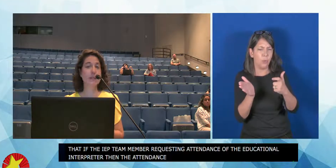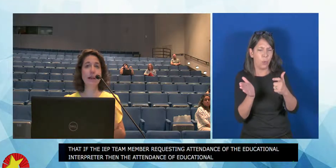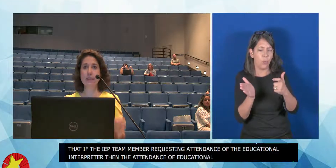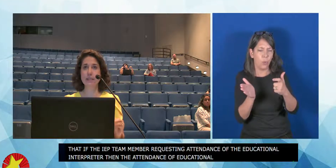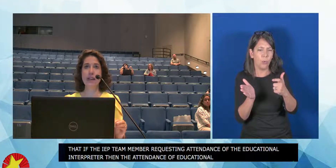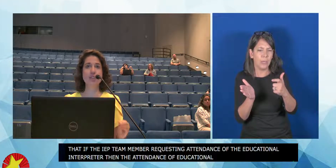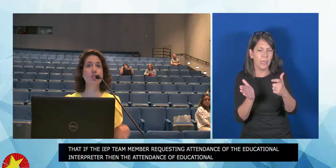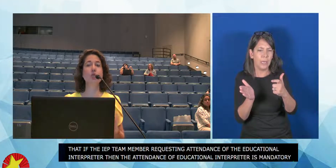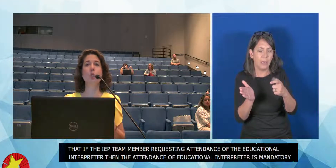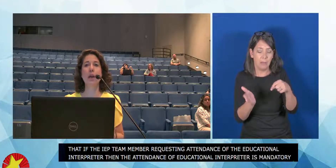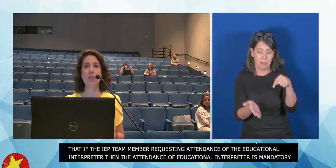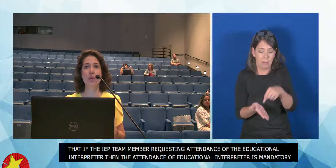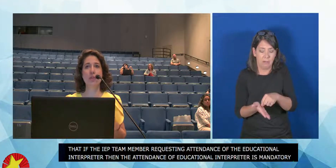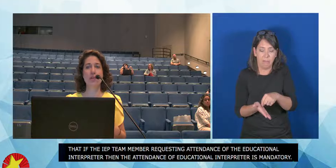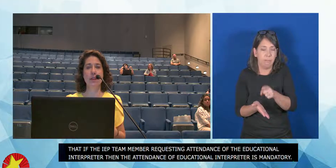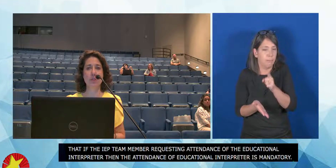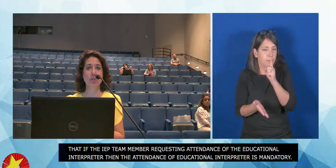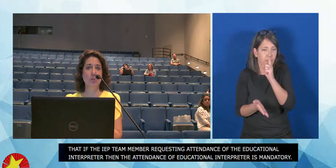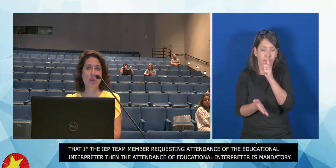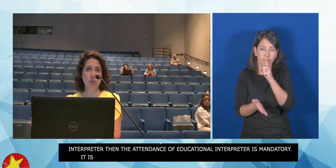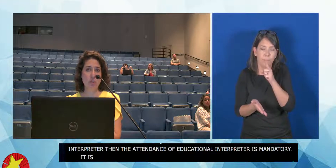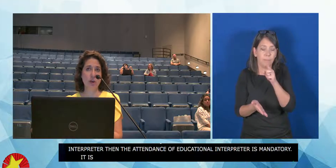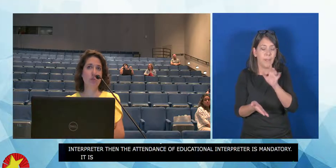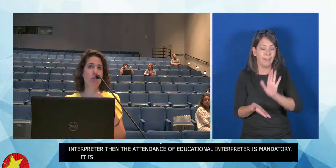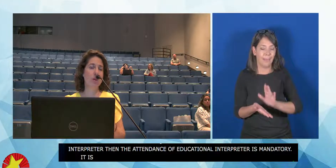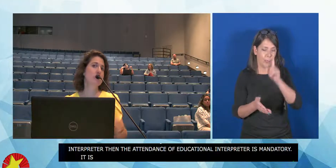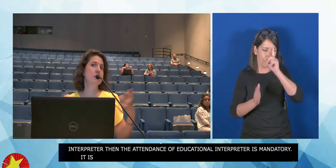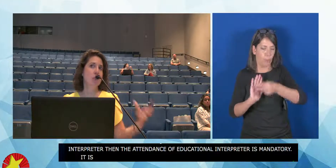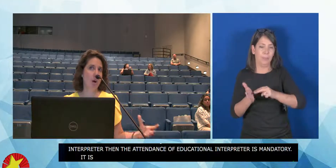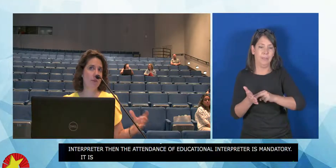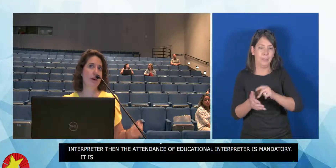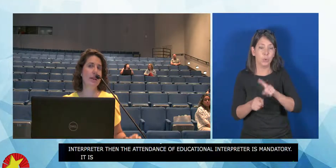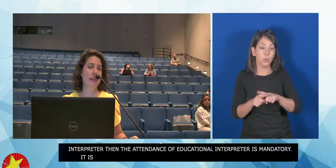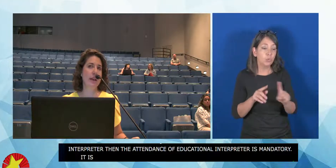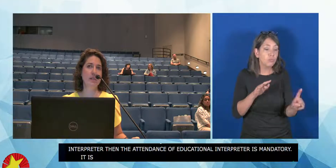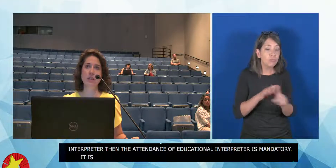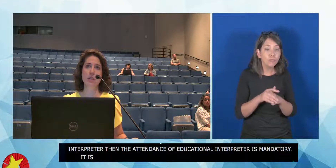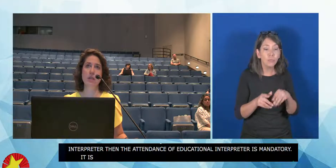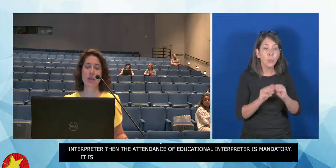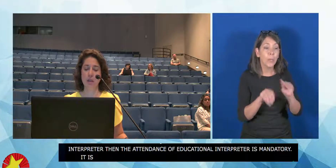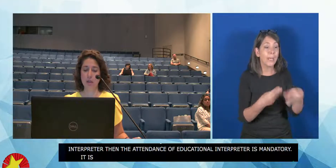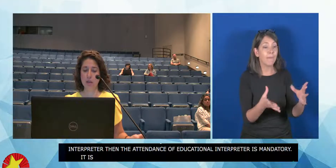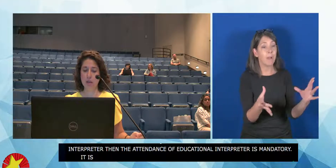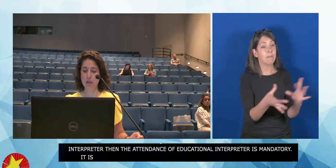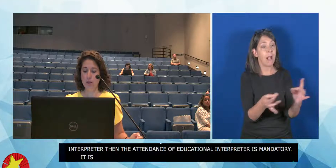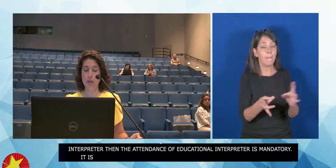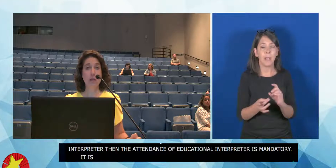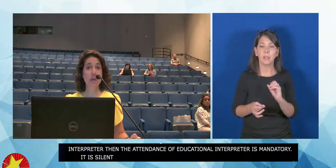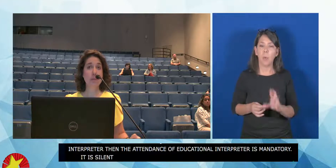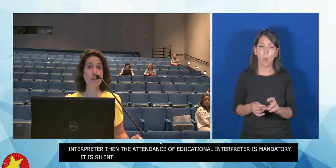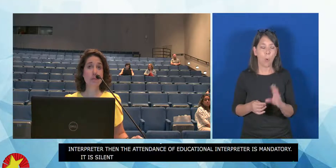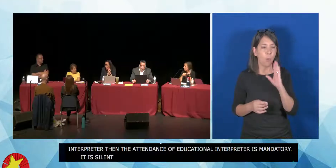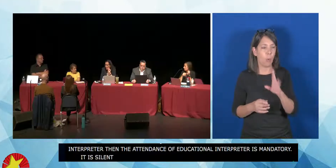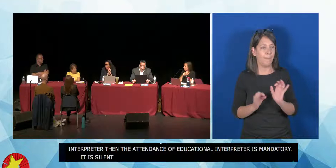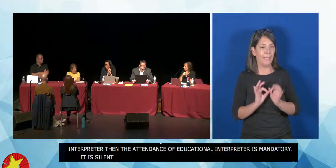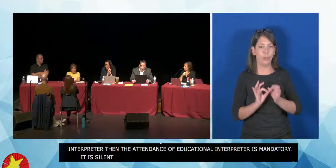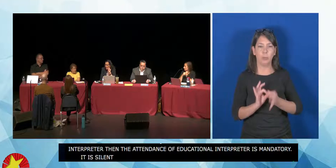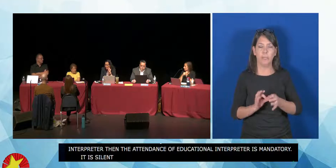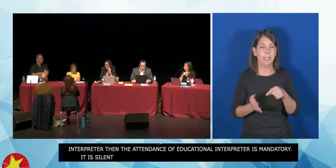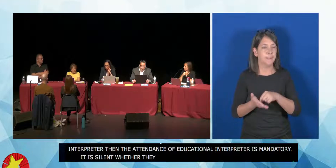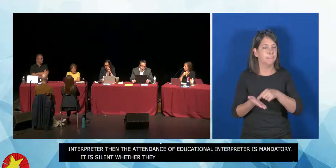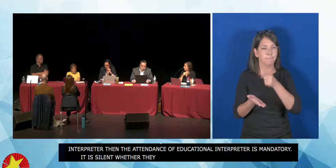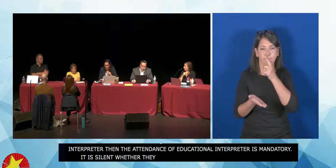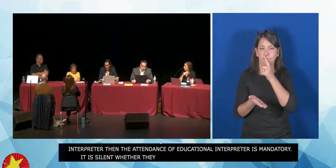It's silent as to whether they're there to interpret or to offer anything else. So I have